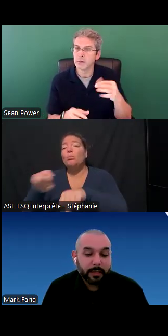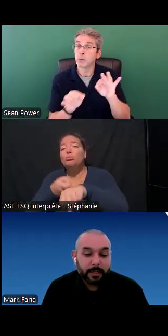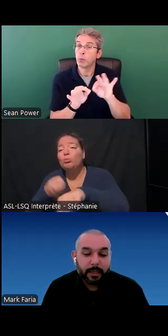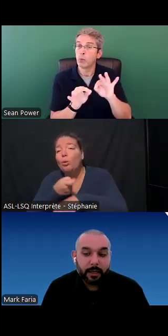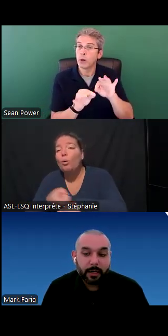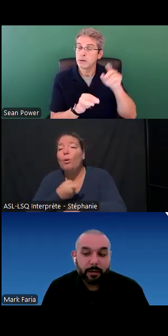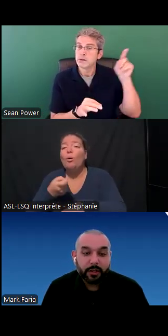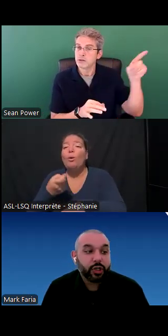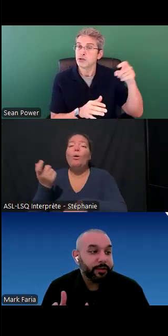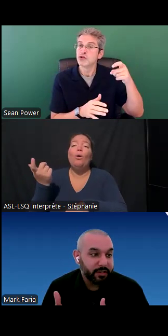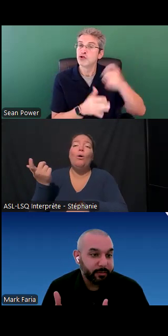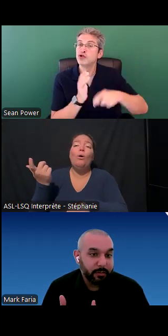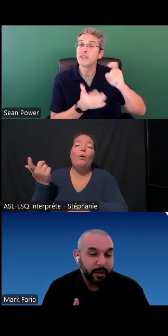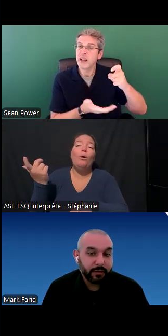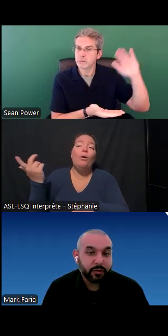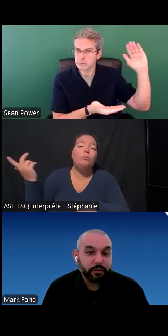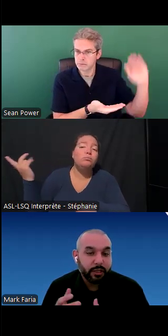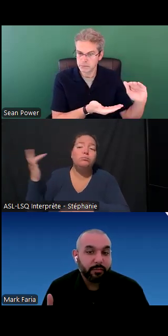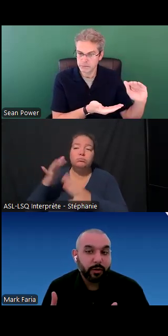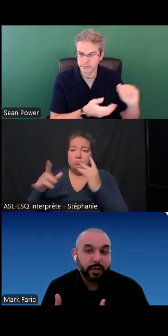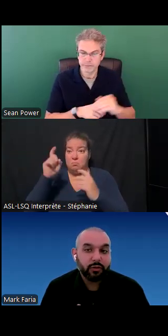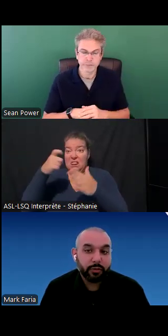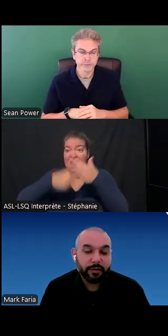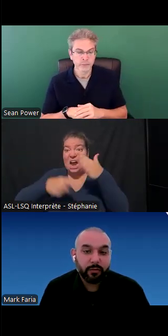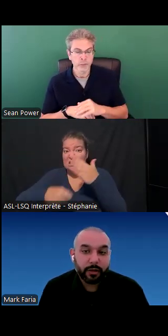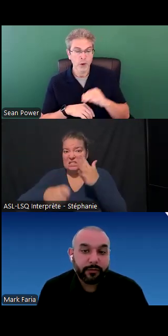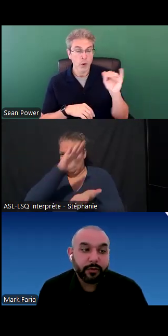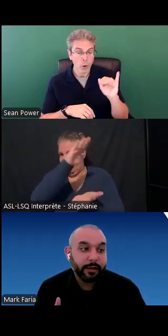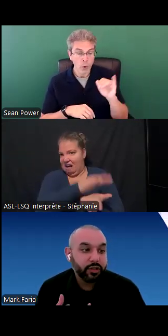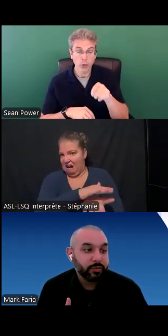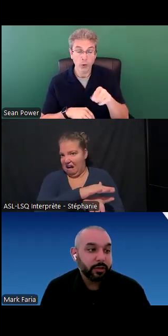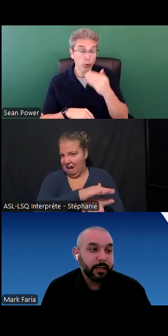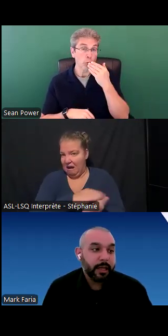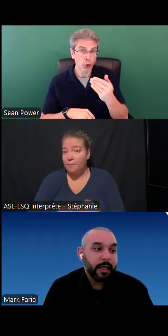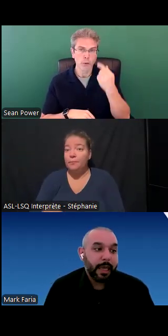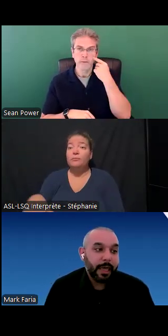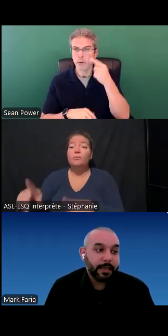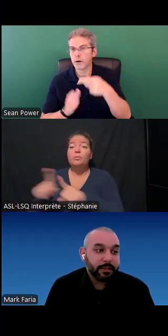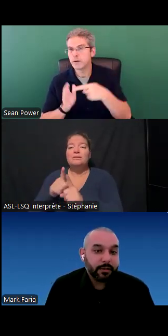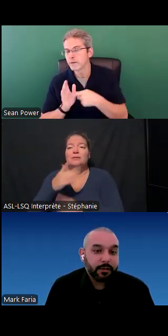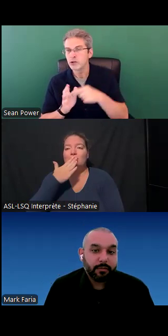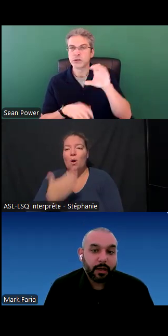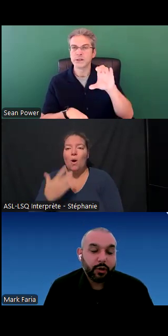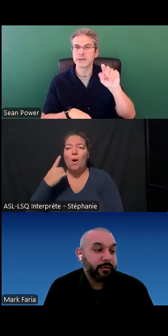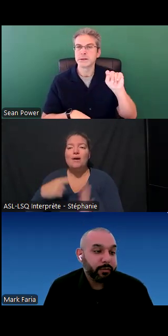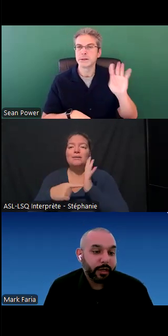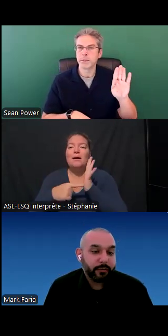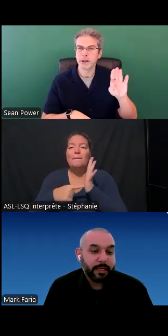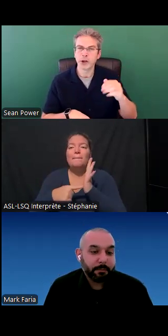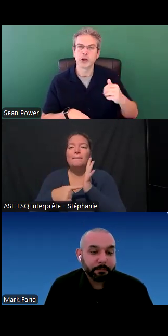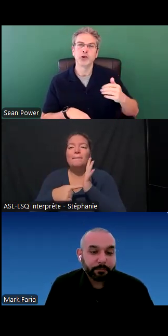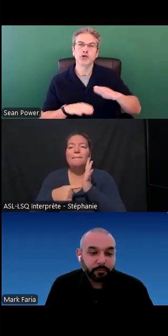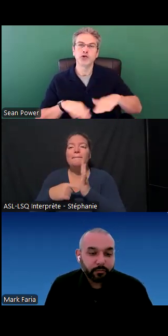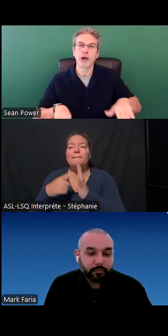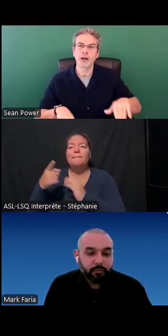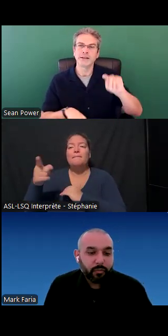Benefit, the Child Disability Benefit. So it's really an important thing to apply for if you're eligible and you haven't applied for it